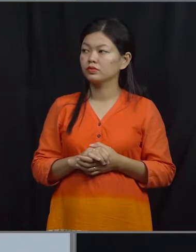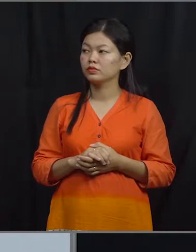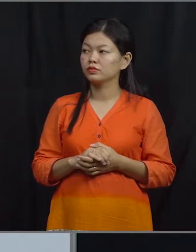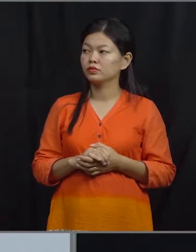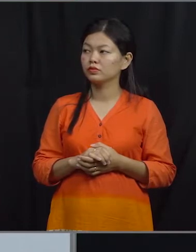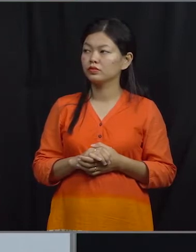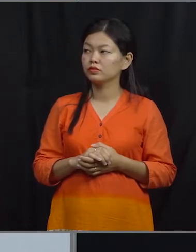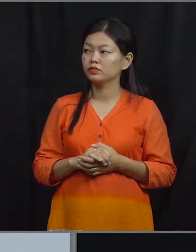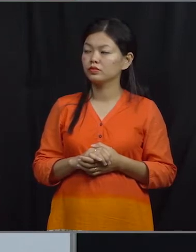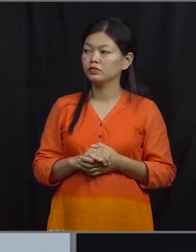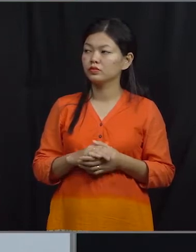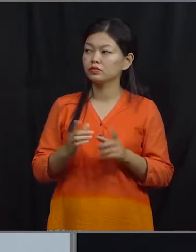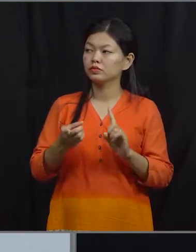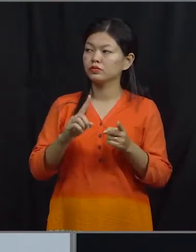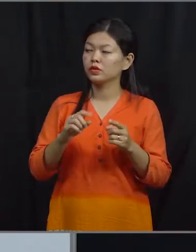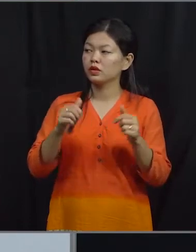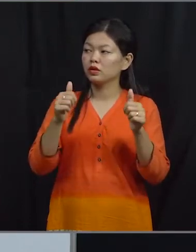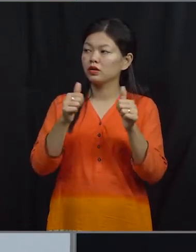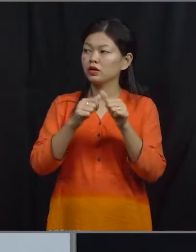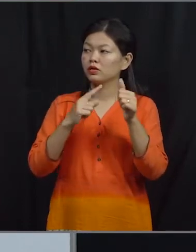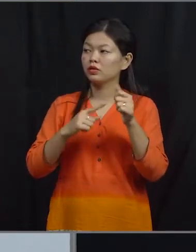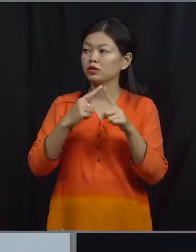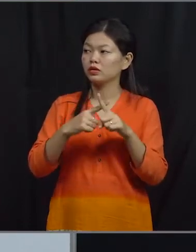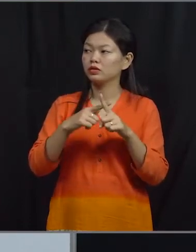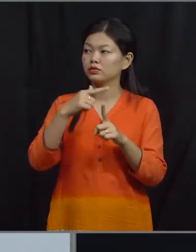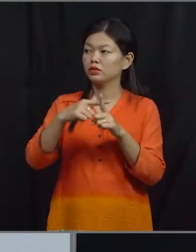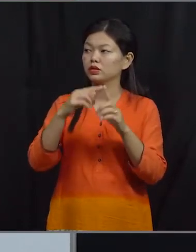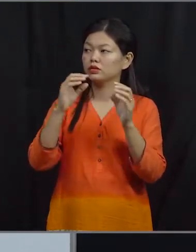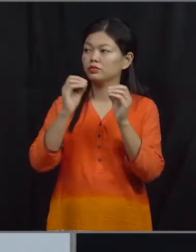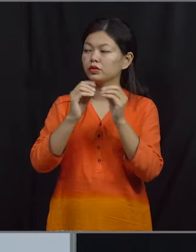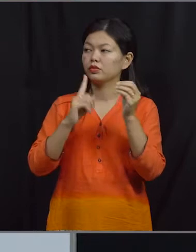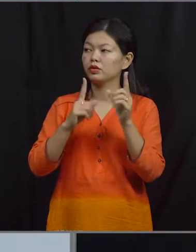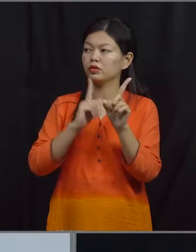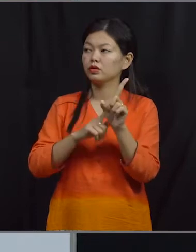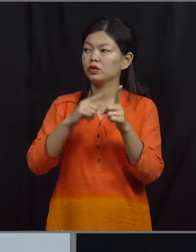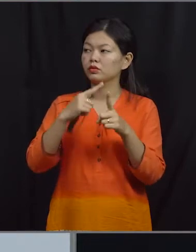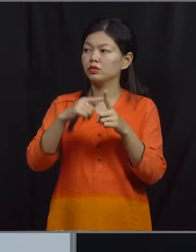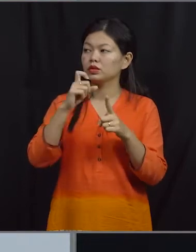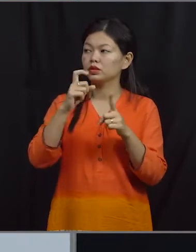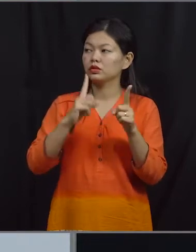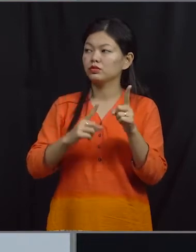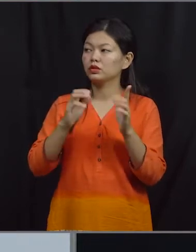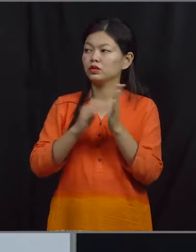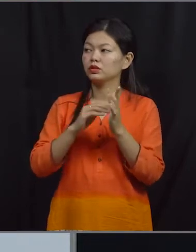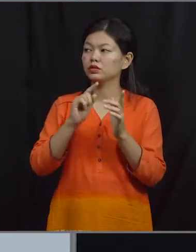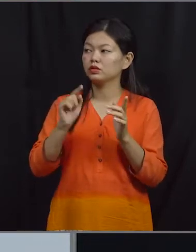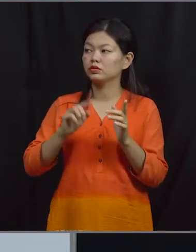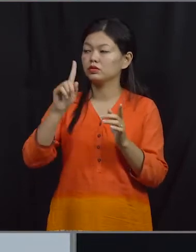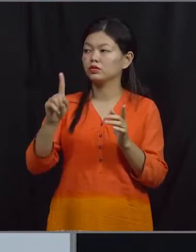b1, c1, that is equal to d1. a2x plus b2y